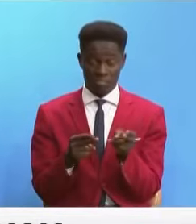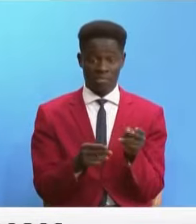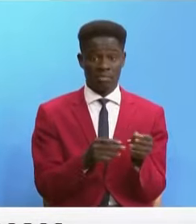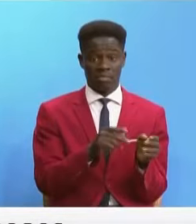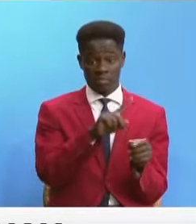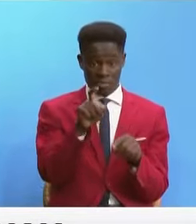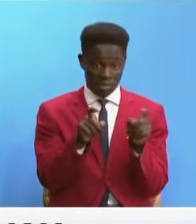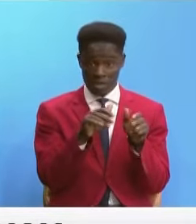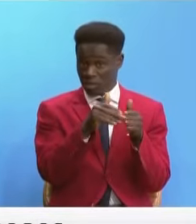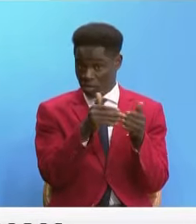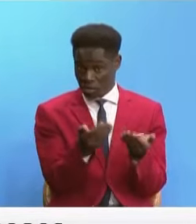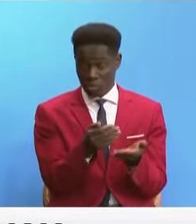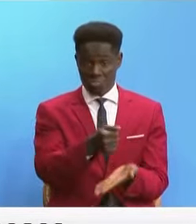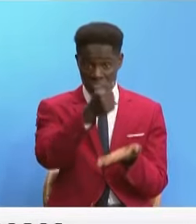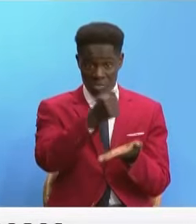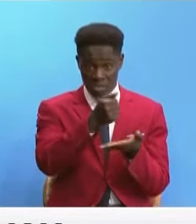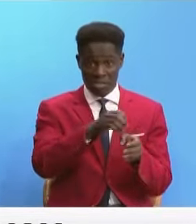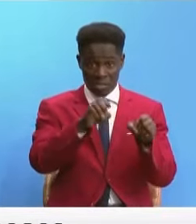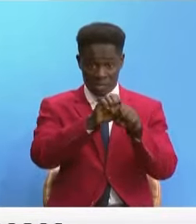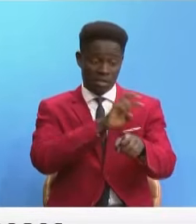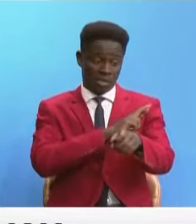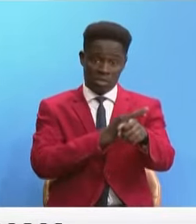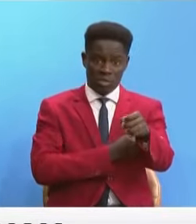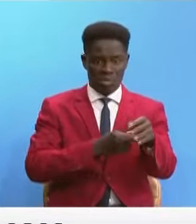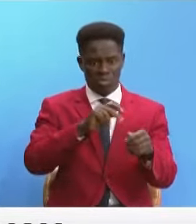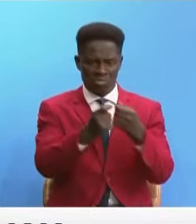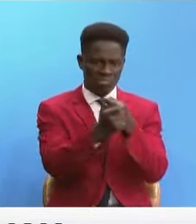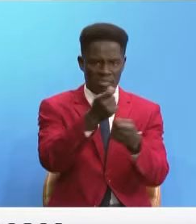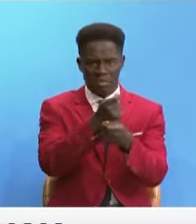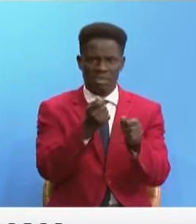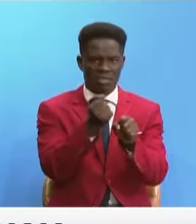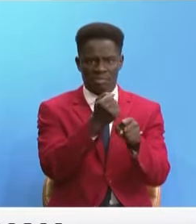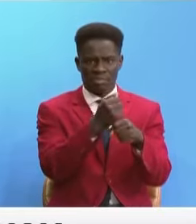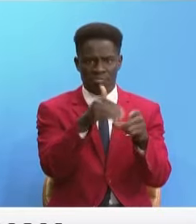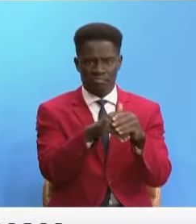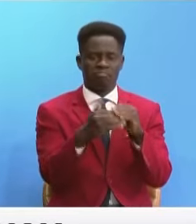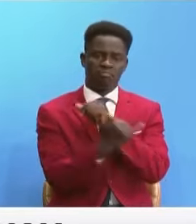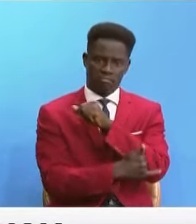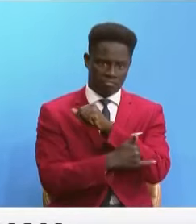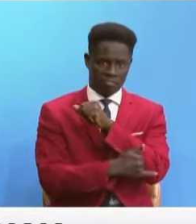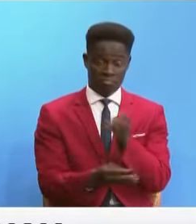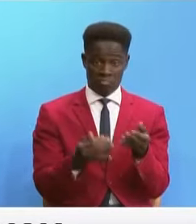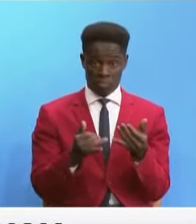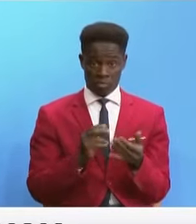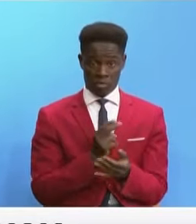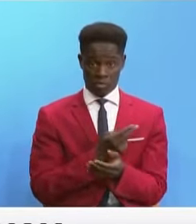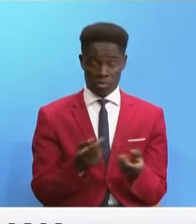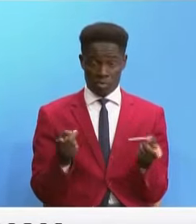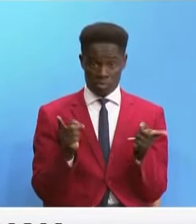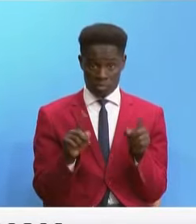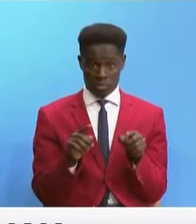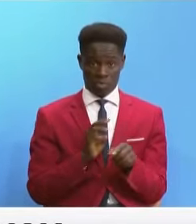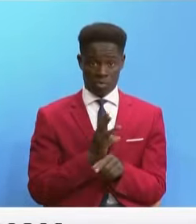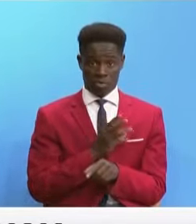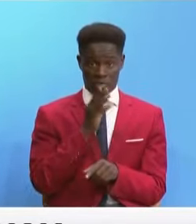be achieved to address the drought situation in the country. As we deliberate on the consolidated